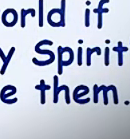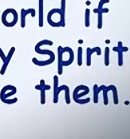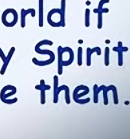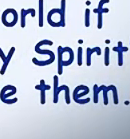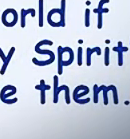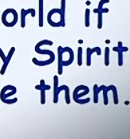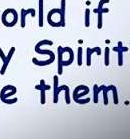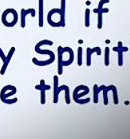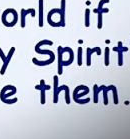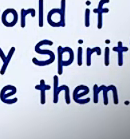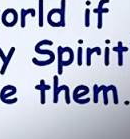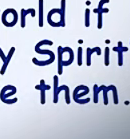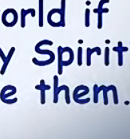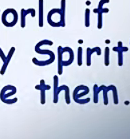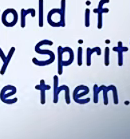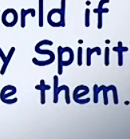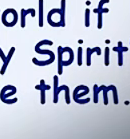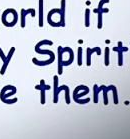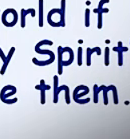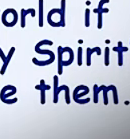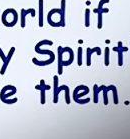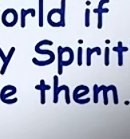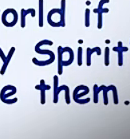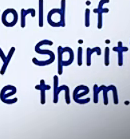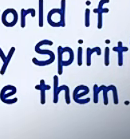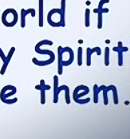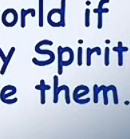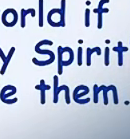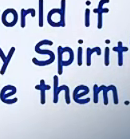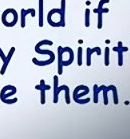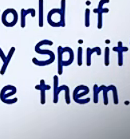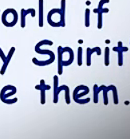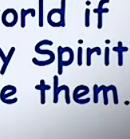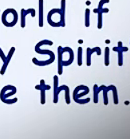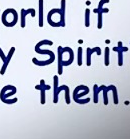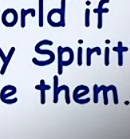edge and begin to use them, use the spiritual